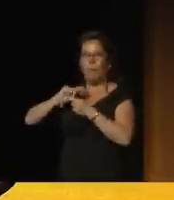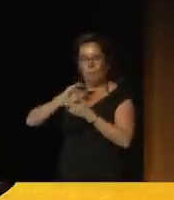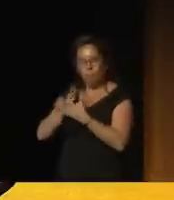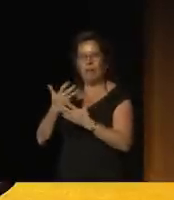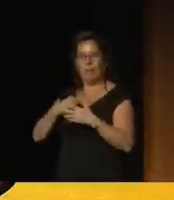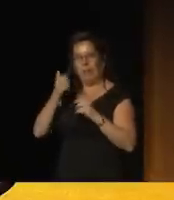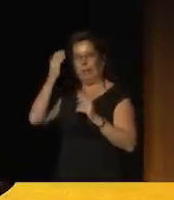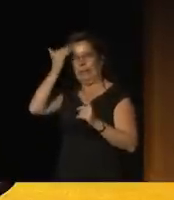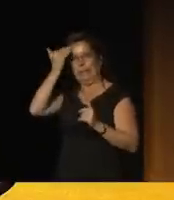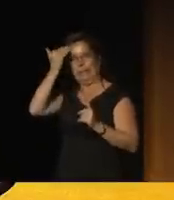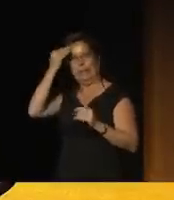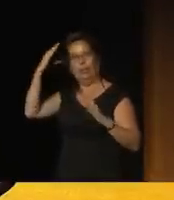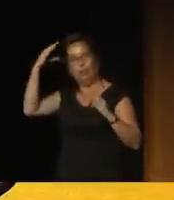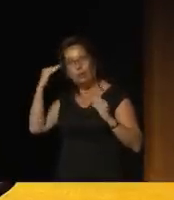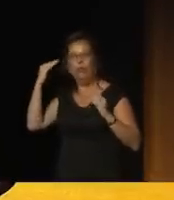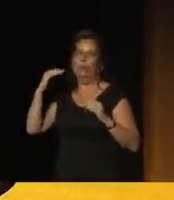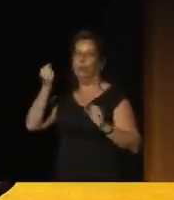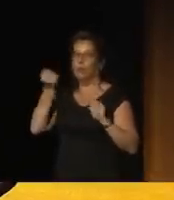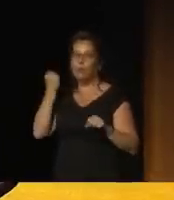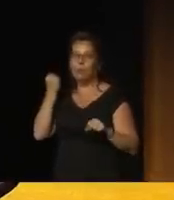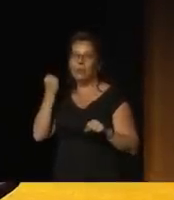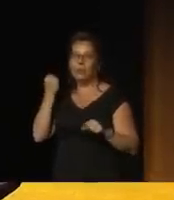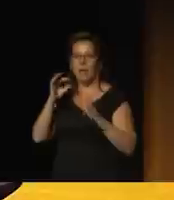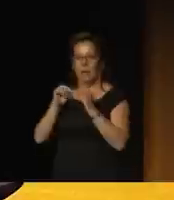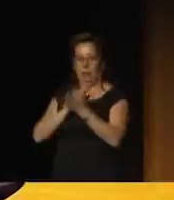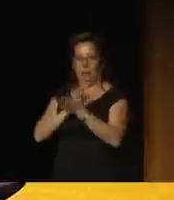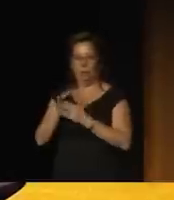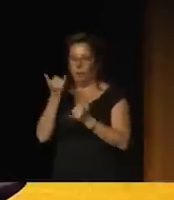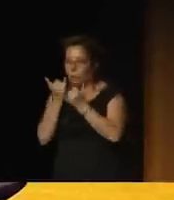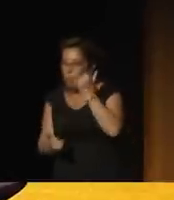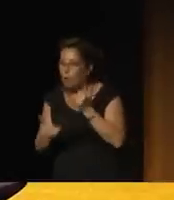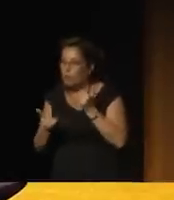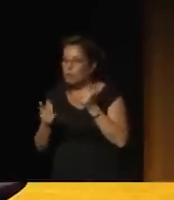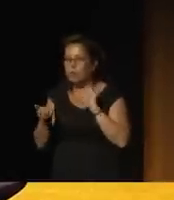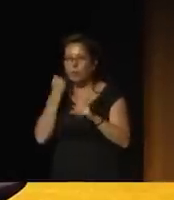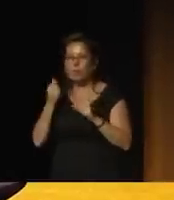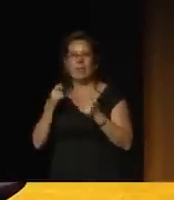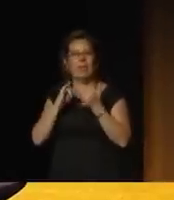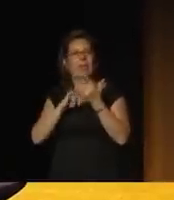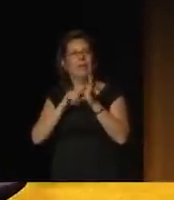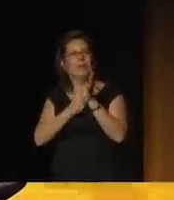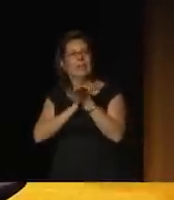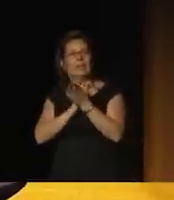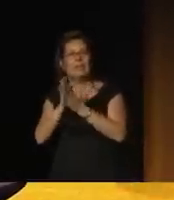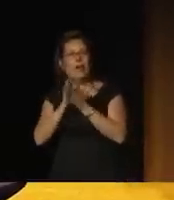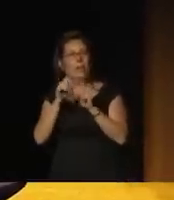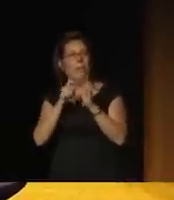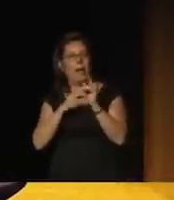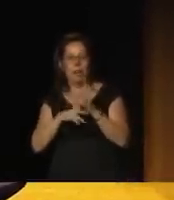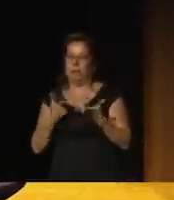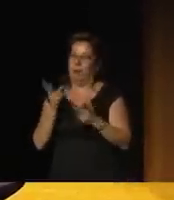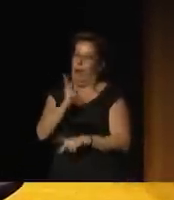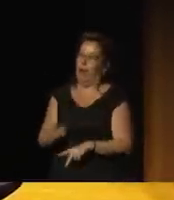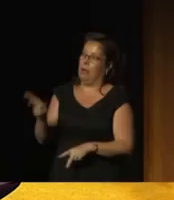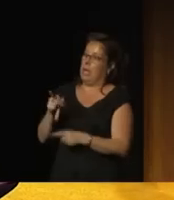W. Bush, the even dumber president. Then you have Sarah Palin, very important to Donald Trump. And so it got to a